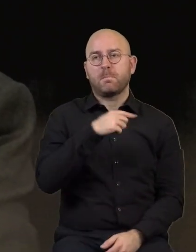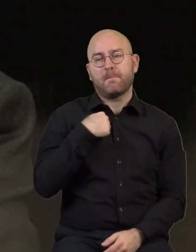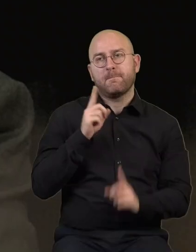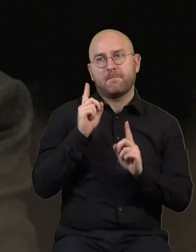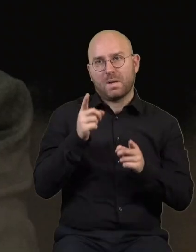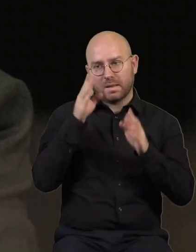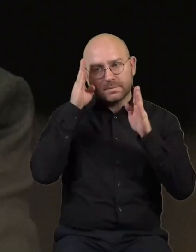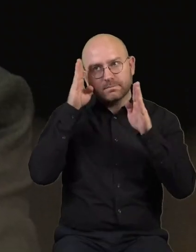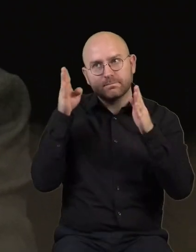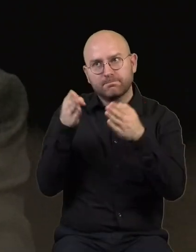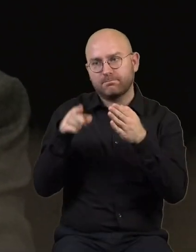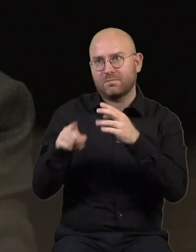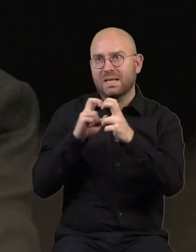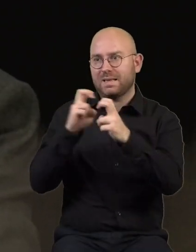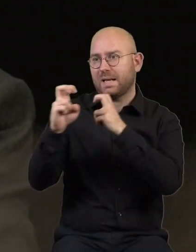We start from the